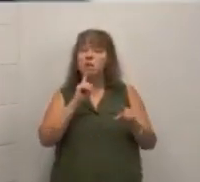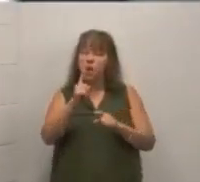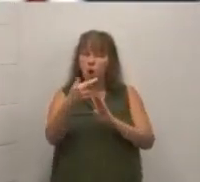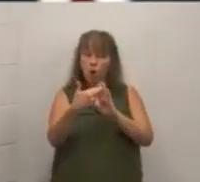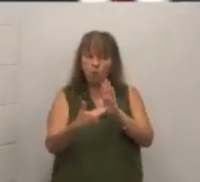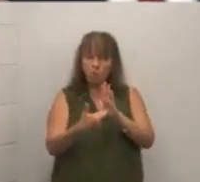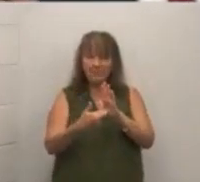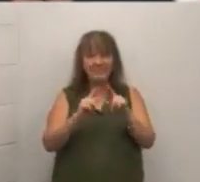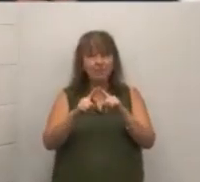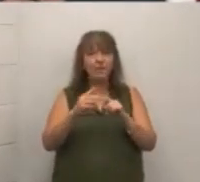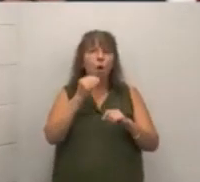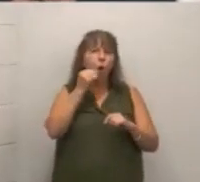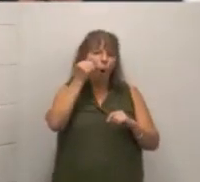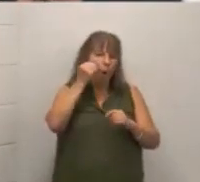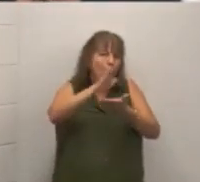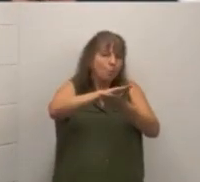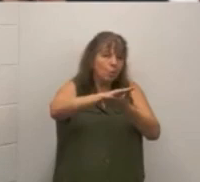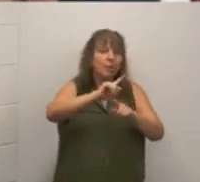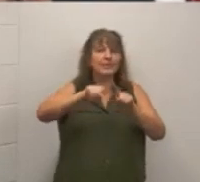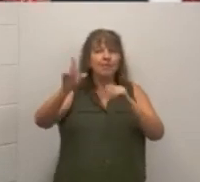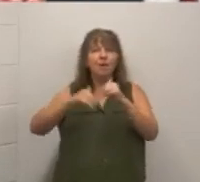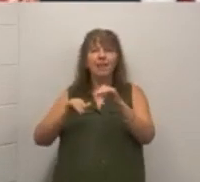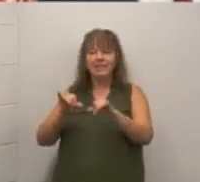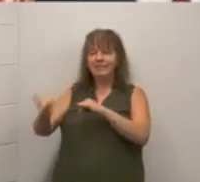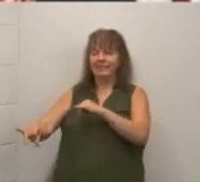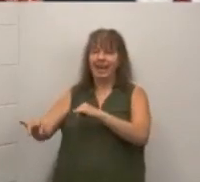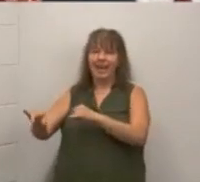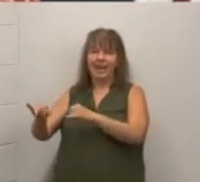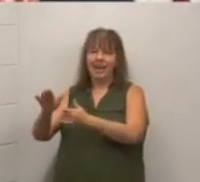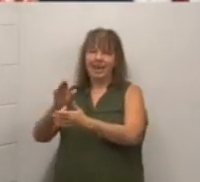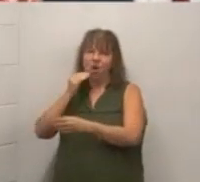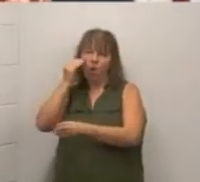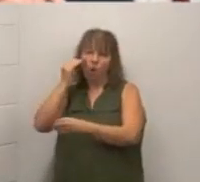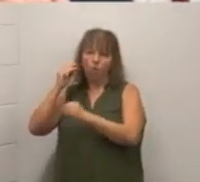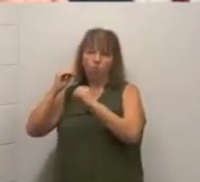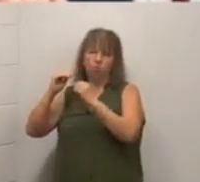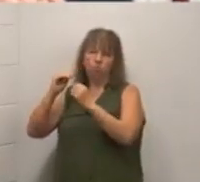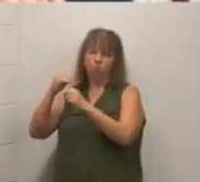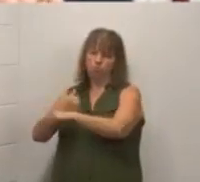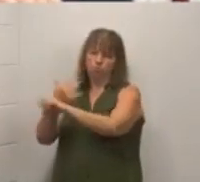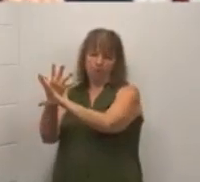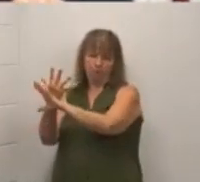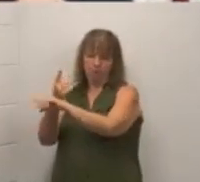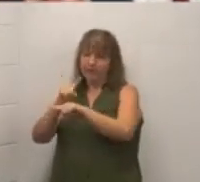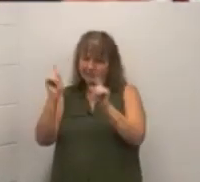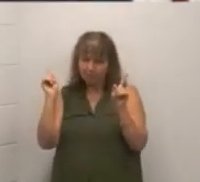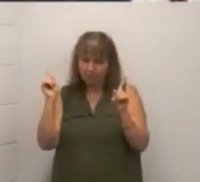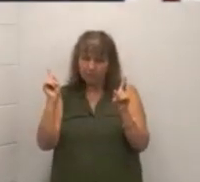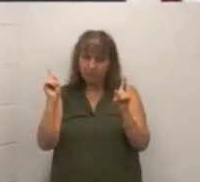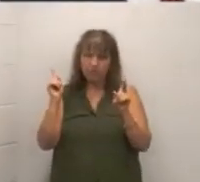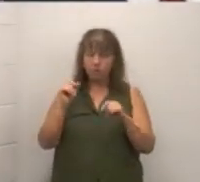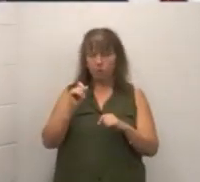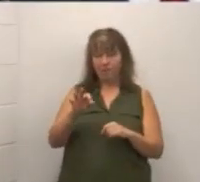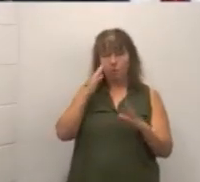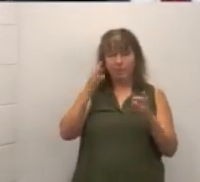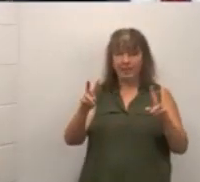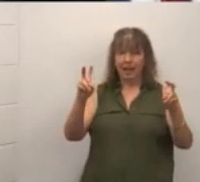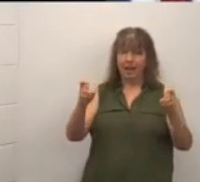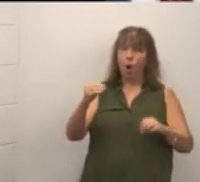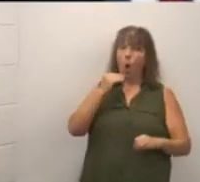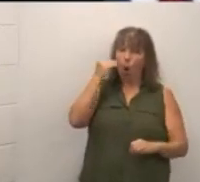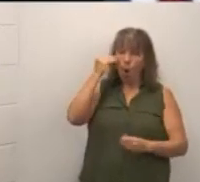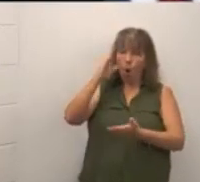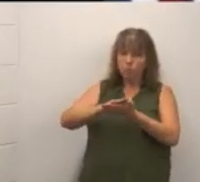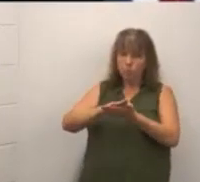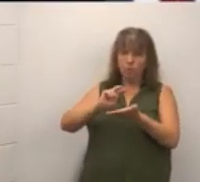regulations associated with that, but certainly given this time, we want to be as flexible as possible. So if you choose homeschooling for the